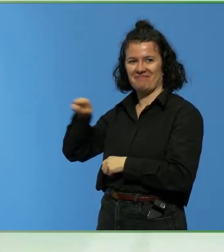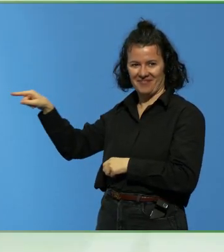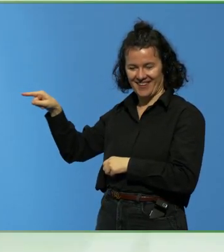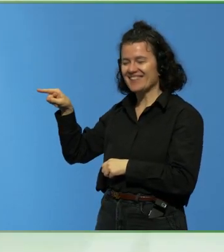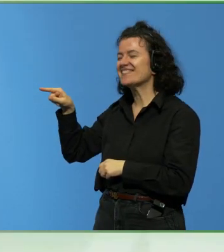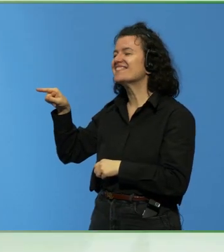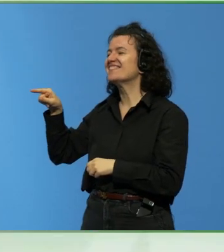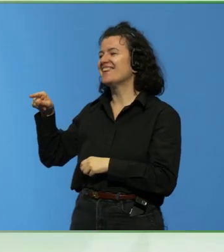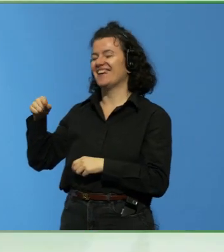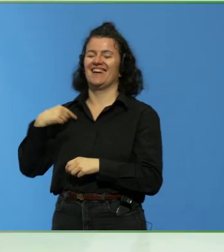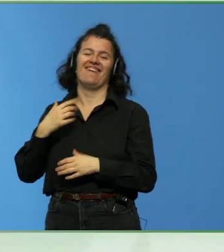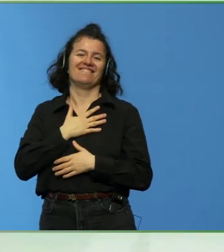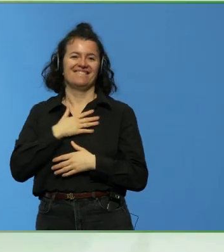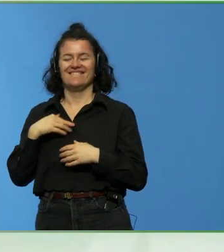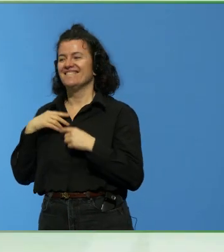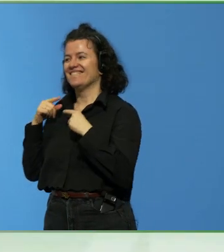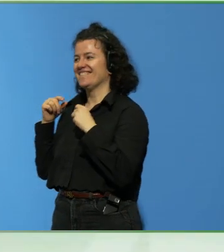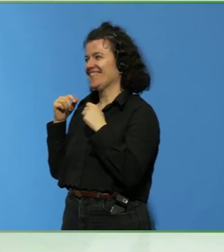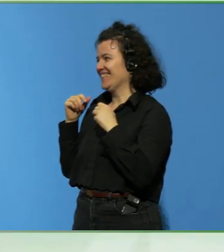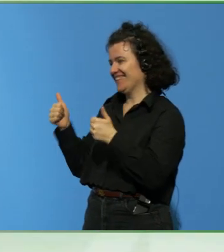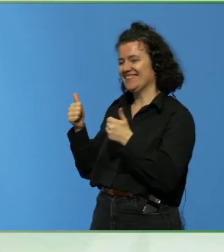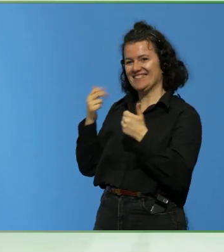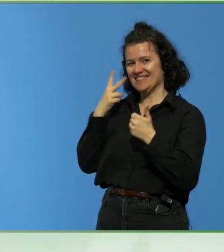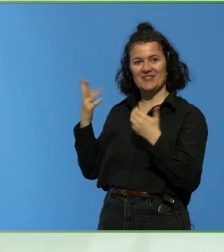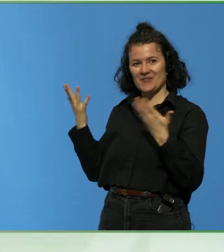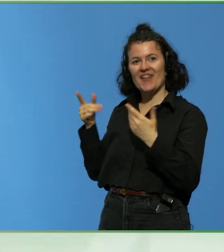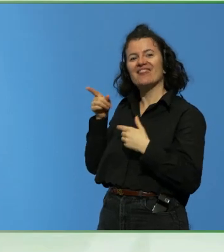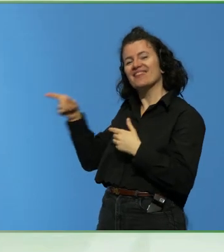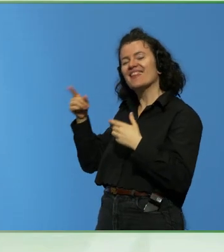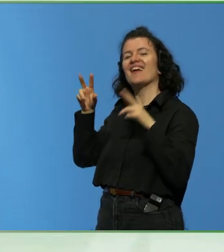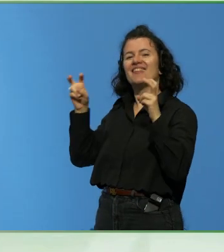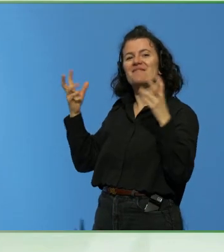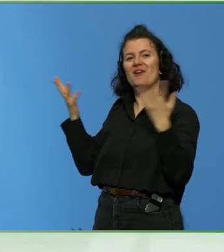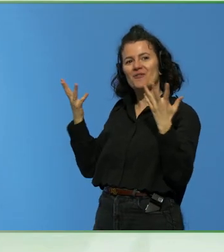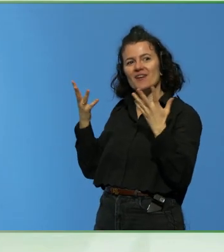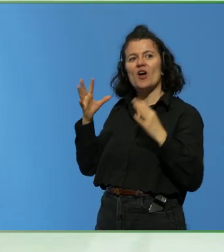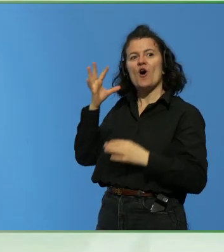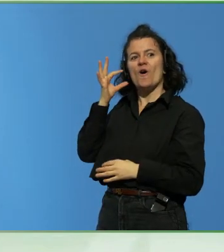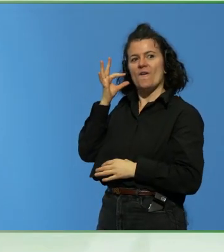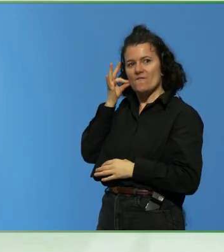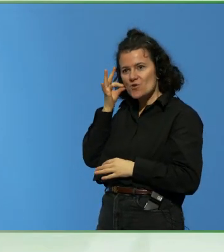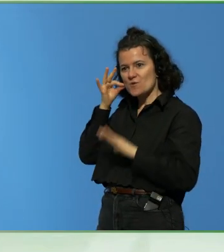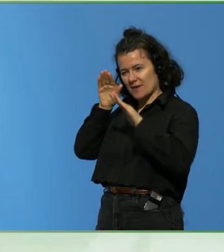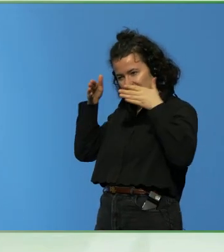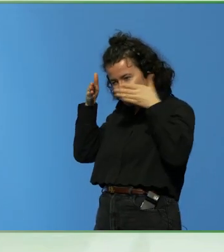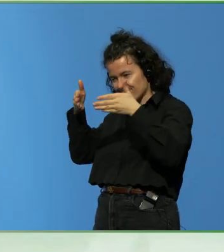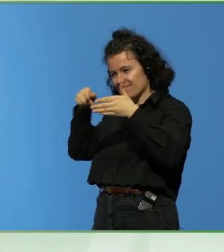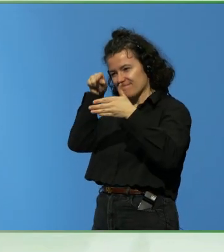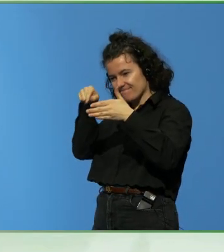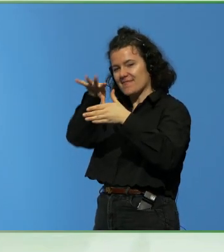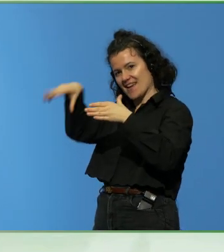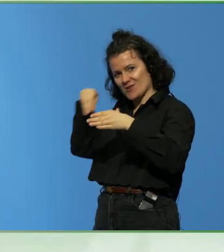excited to be able to announce what women-centered inclusion looks like. Specifically, solving